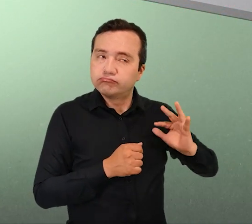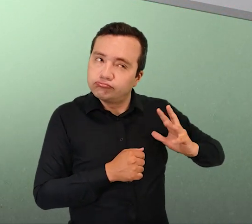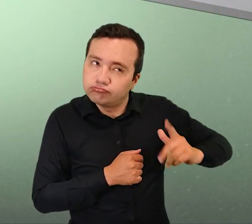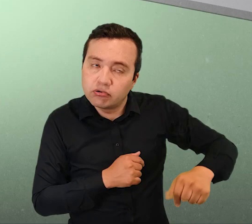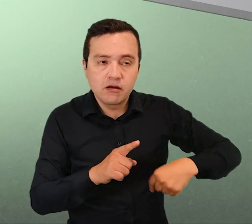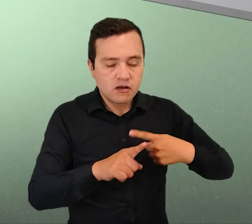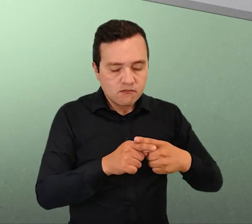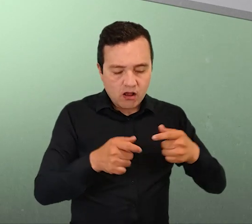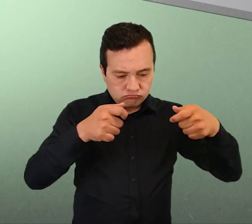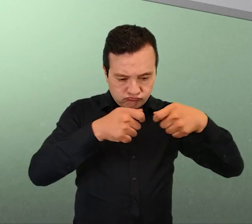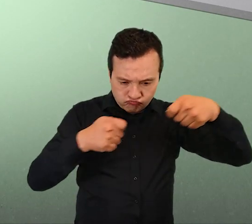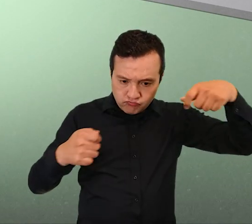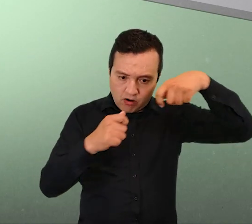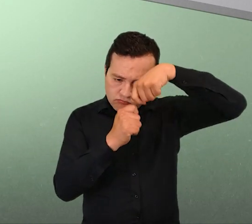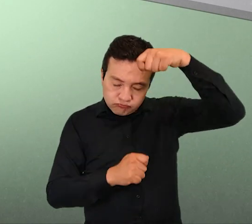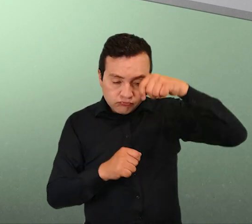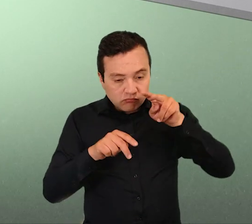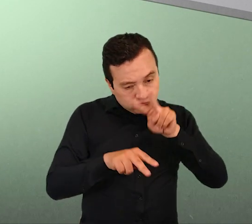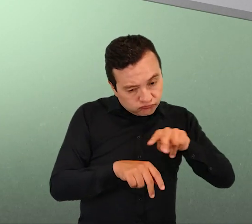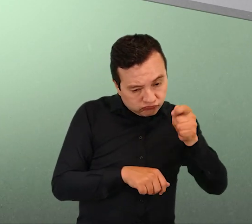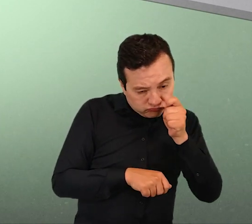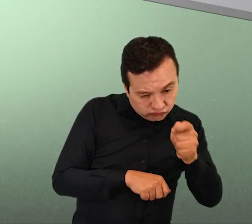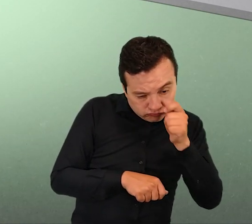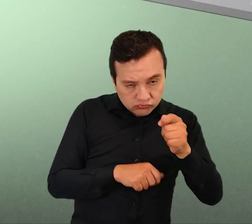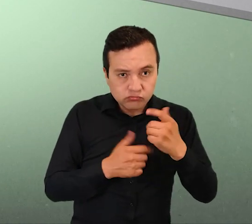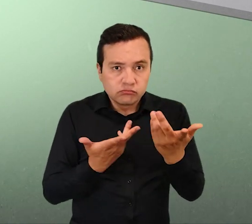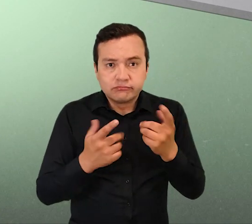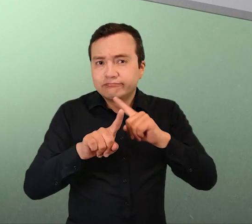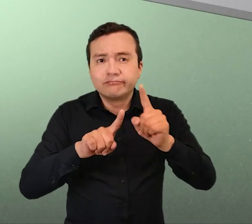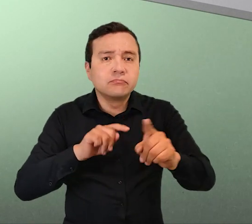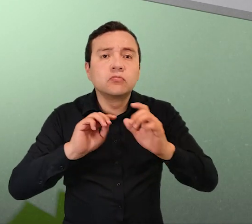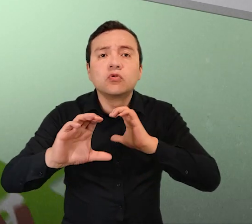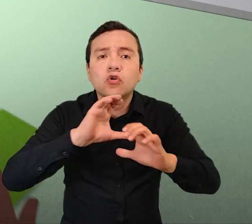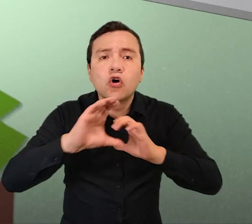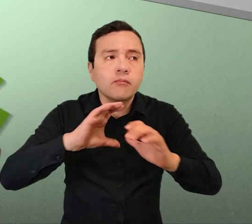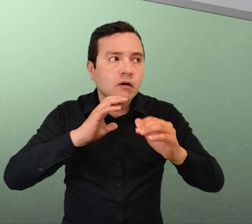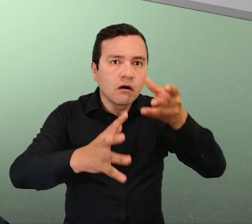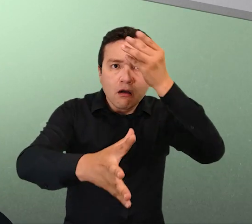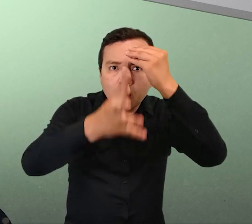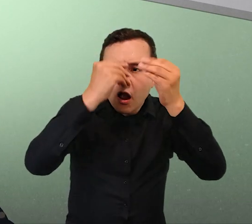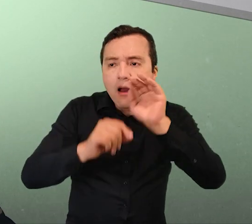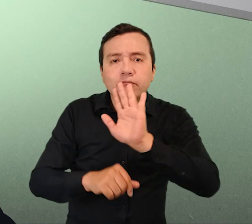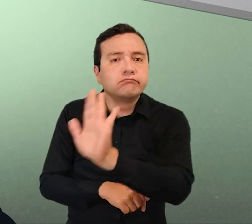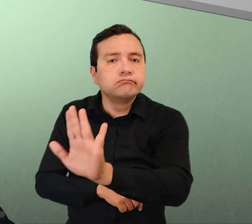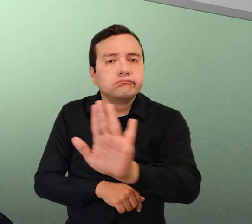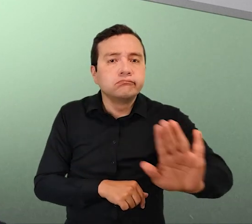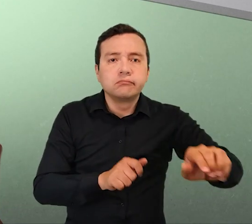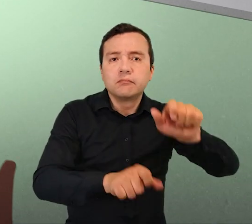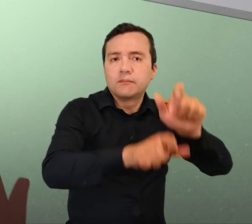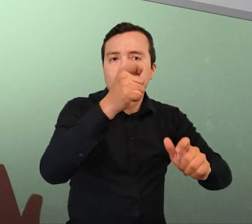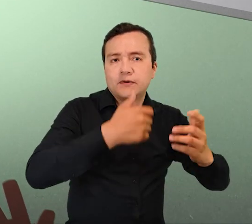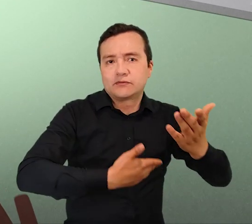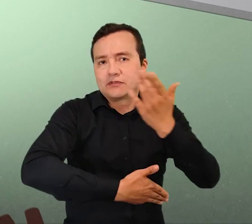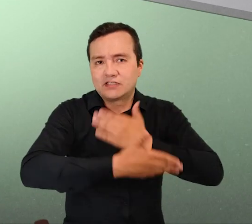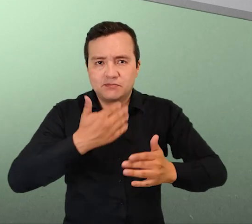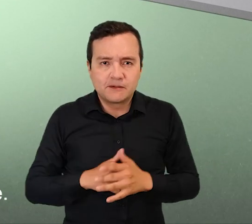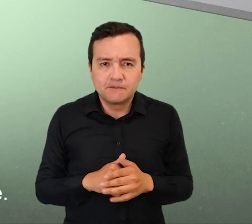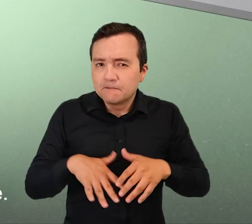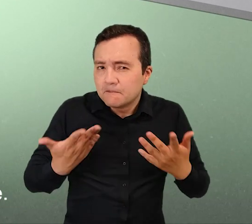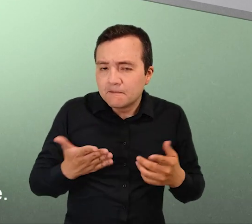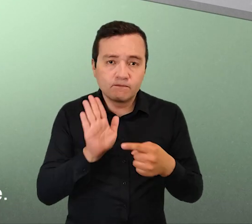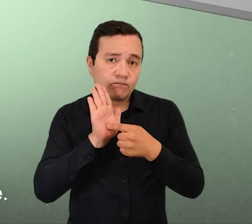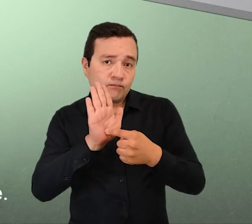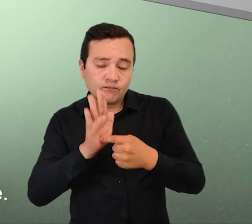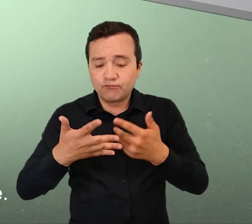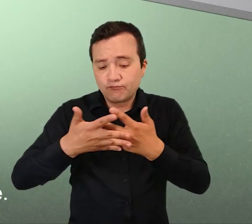and other modes, means, and formats of augmentative or alternative communication used by students with disabilities, such